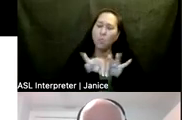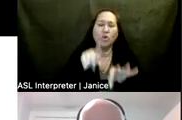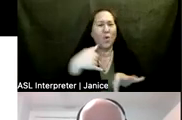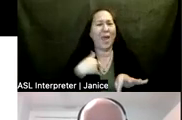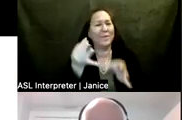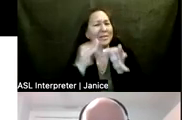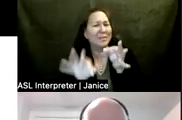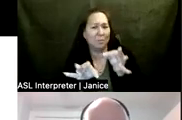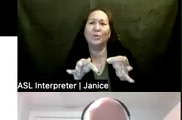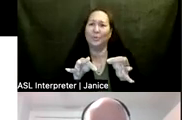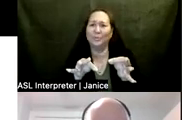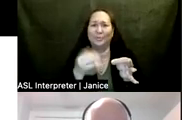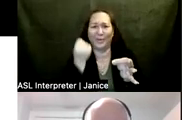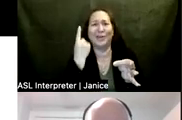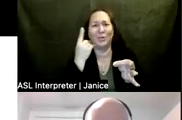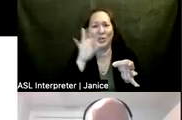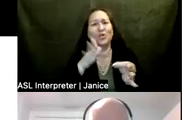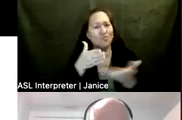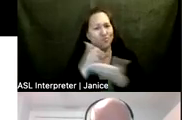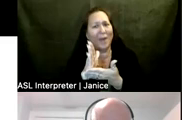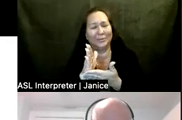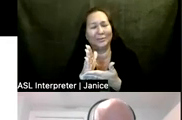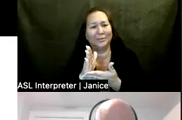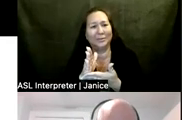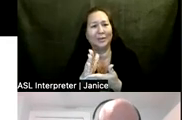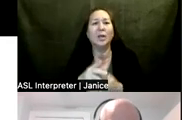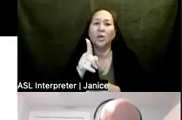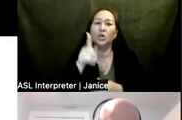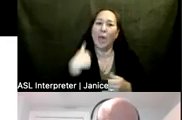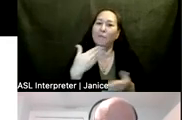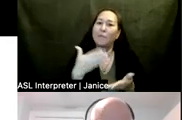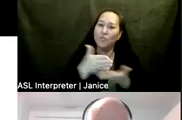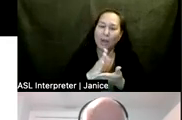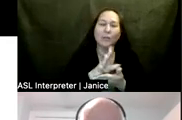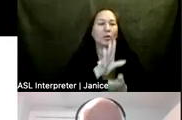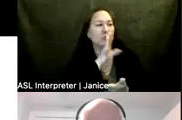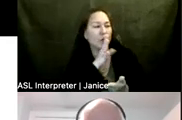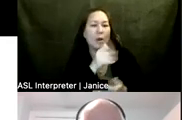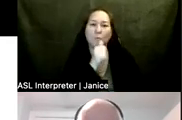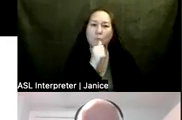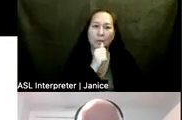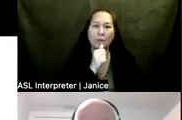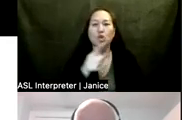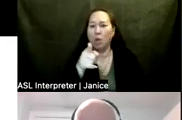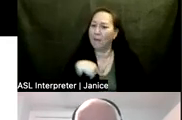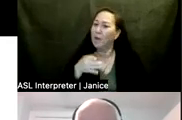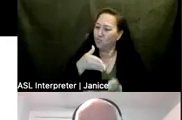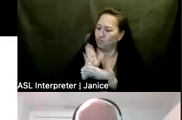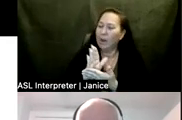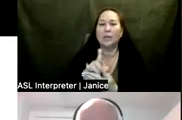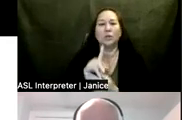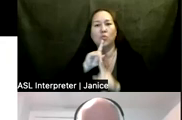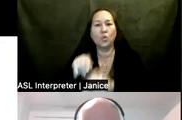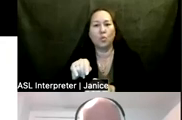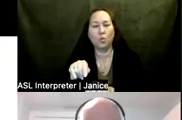a worker has a right to speak to an OSHA compliance officer privately. They have a right to report an injury. They have a right to be trained